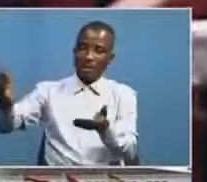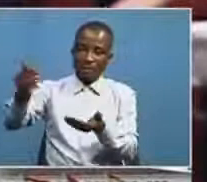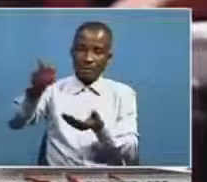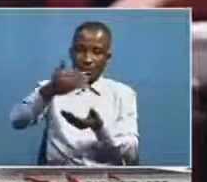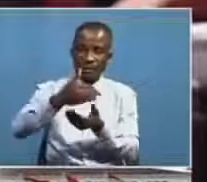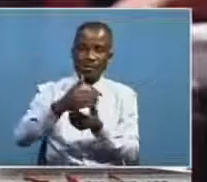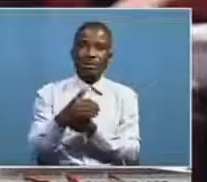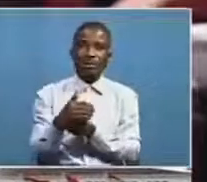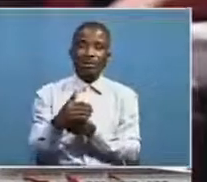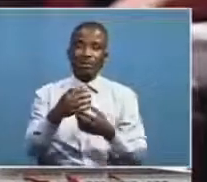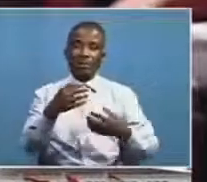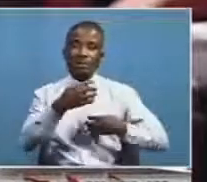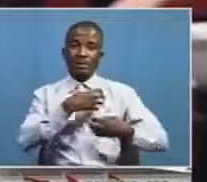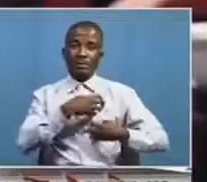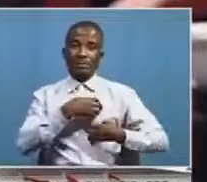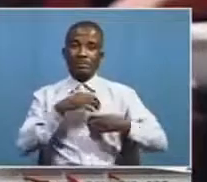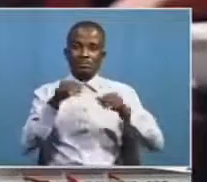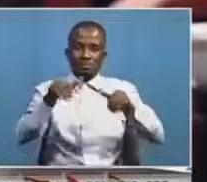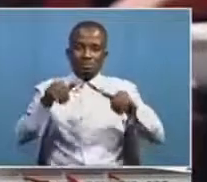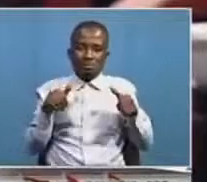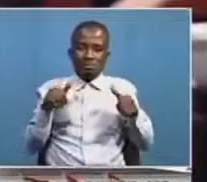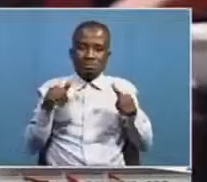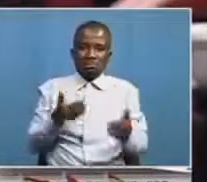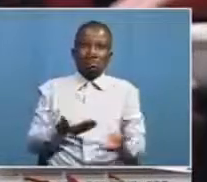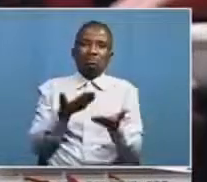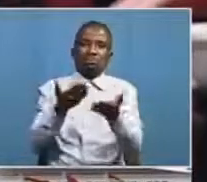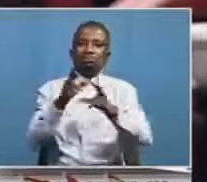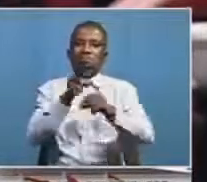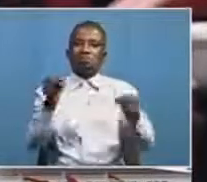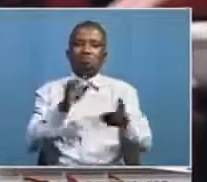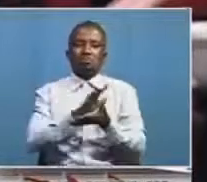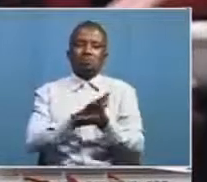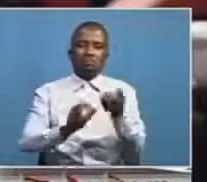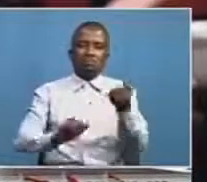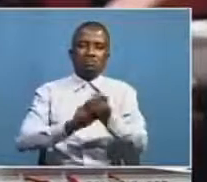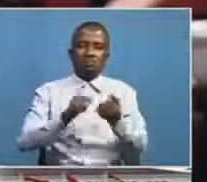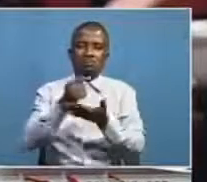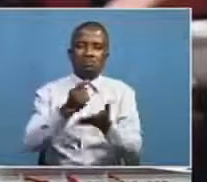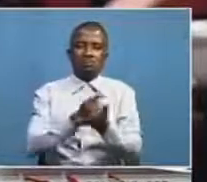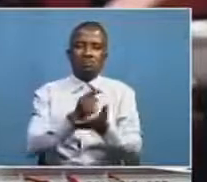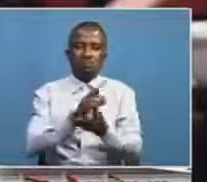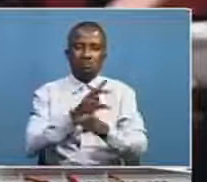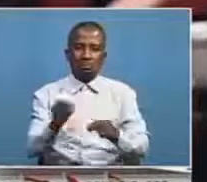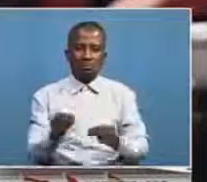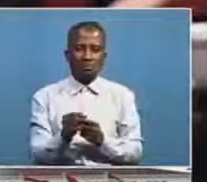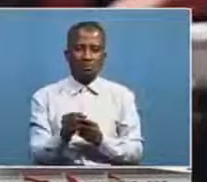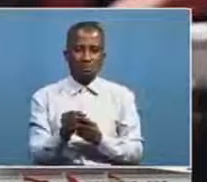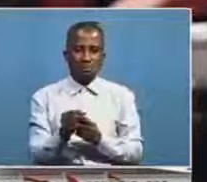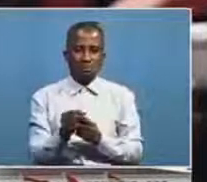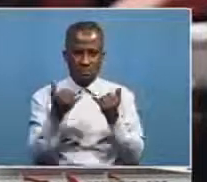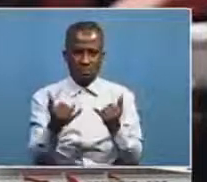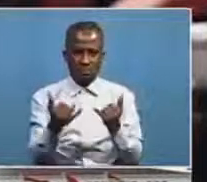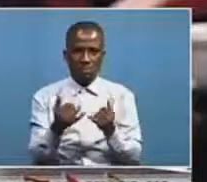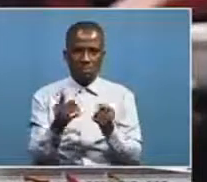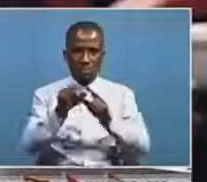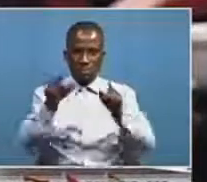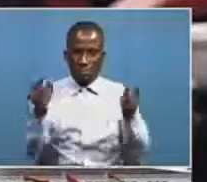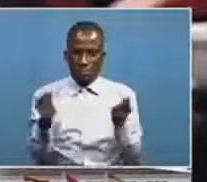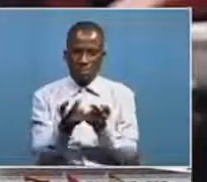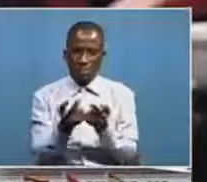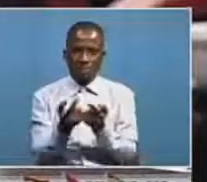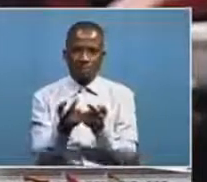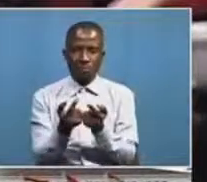petitioner decided not to tender them in evidence to support the petition. Under cross-examination by counsel for second